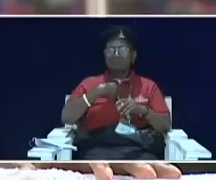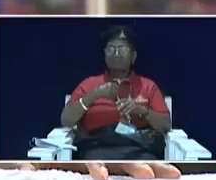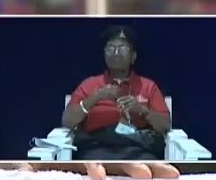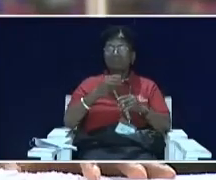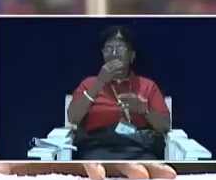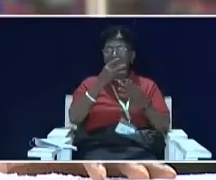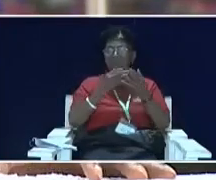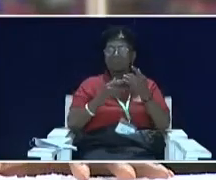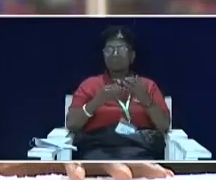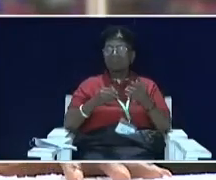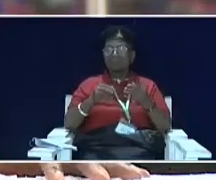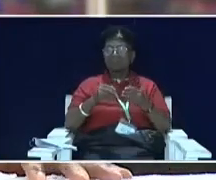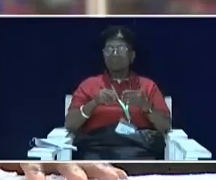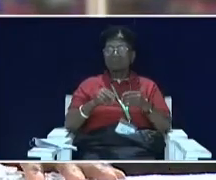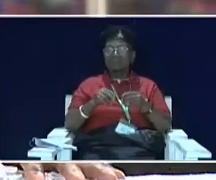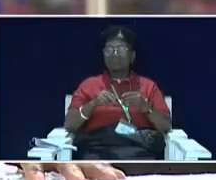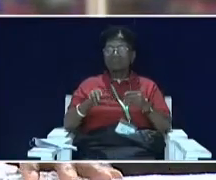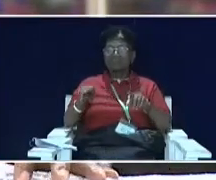Let your fire fall